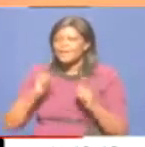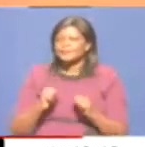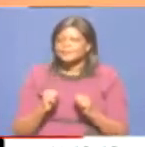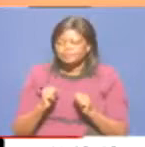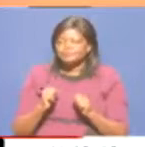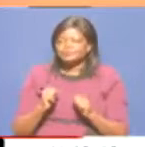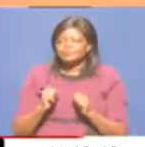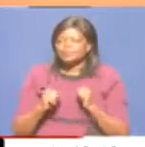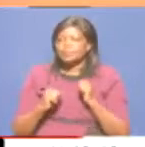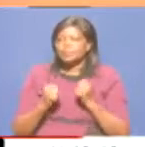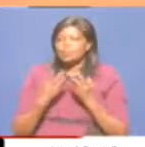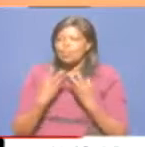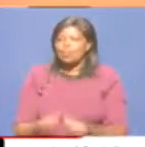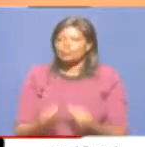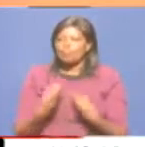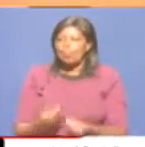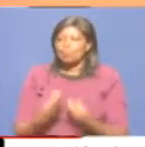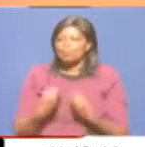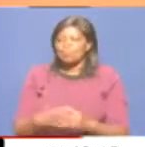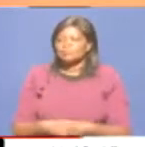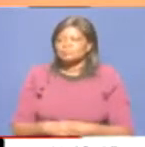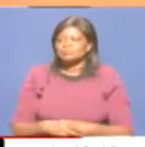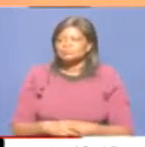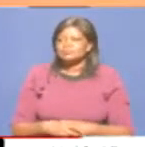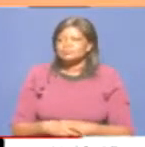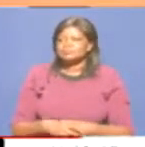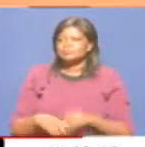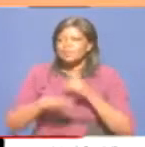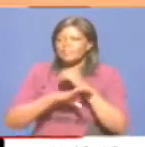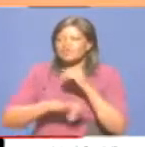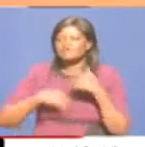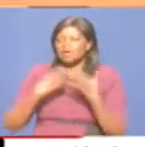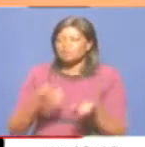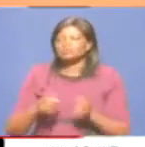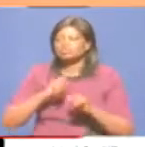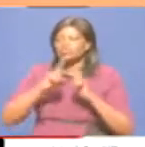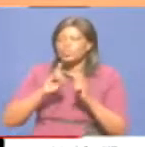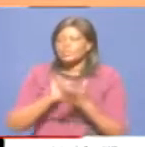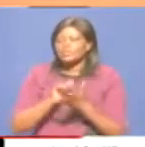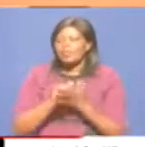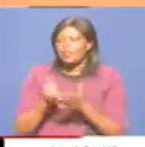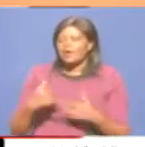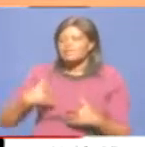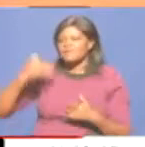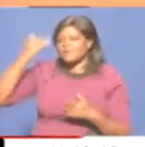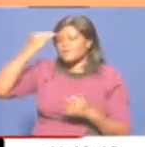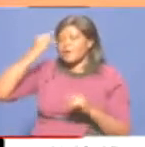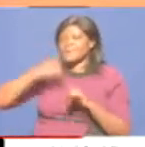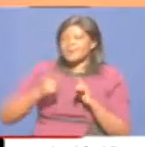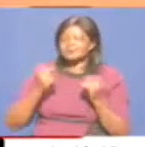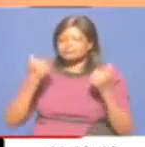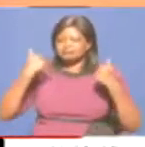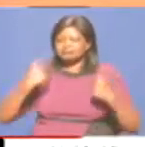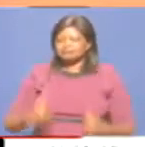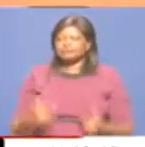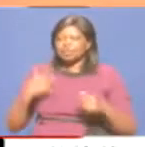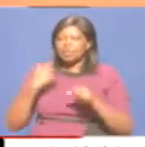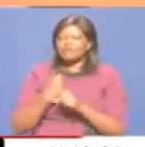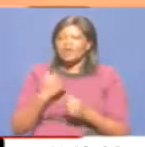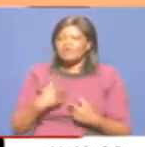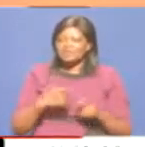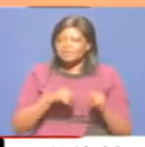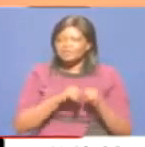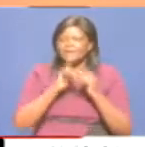robbed? How much more should we be stolen from? Yes. That is the question that is lingering in our minds. Yes. But I am confident, mm-hmm. as a believer